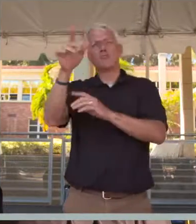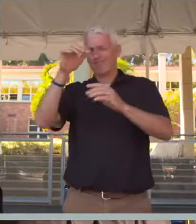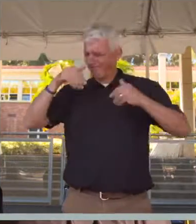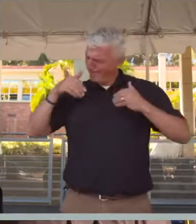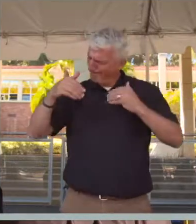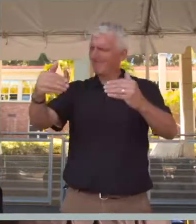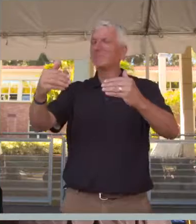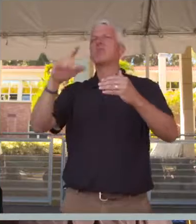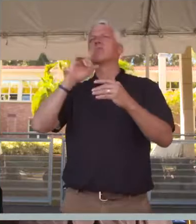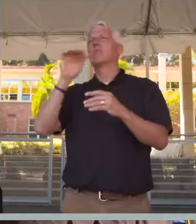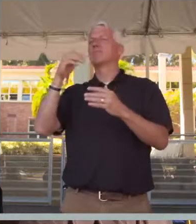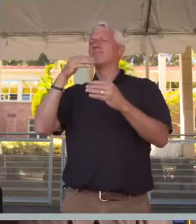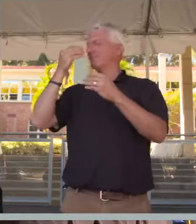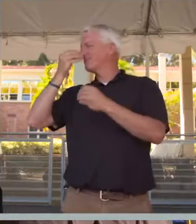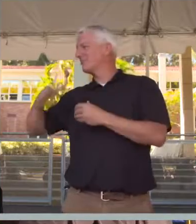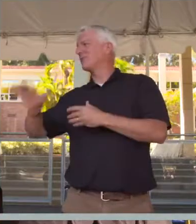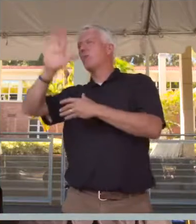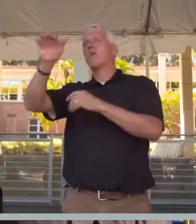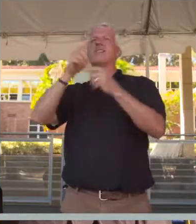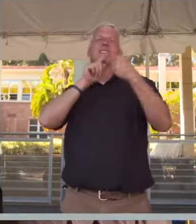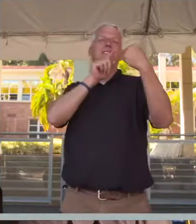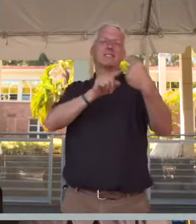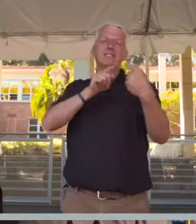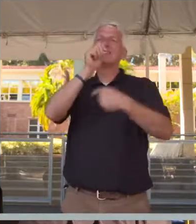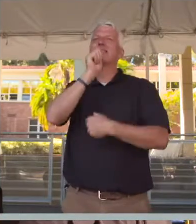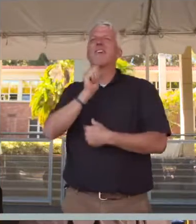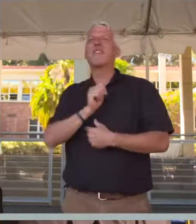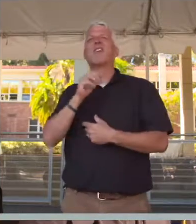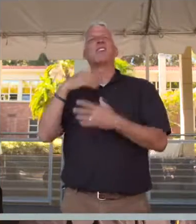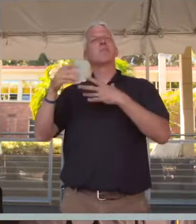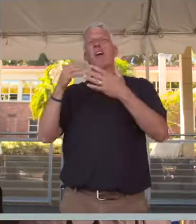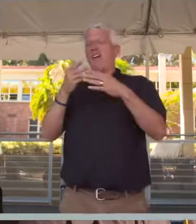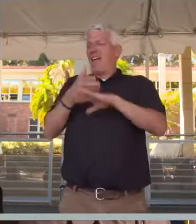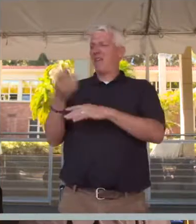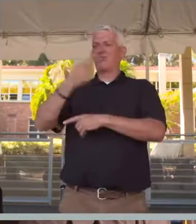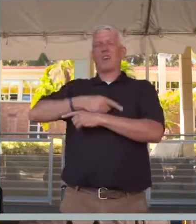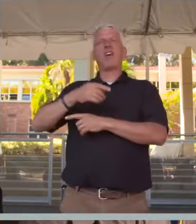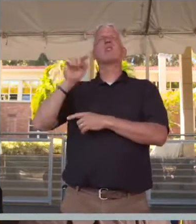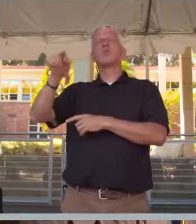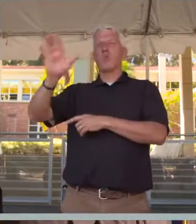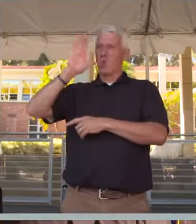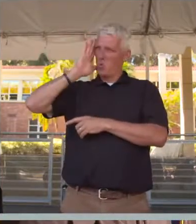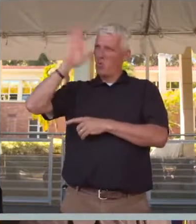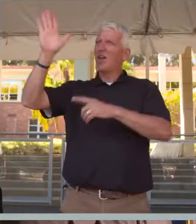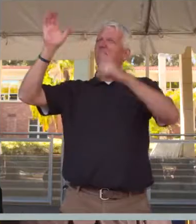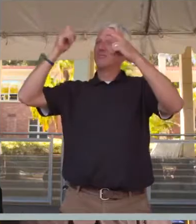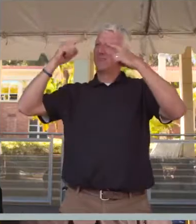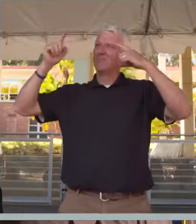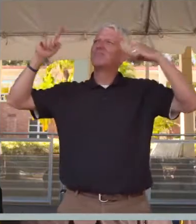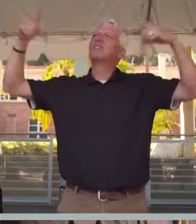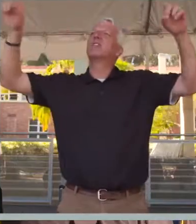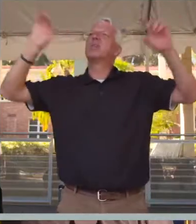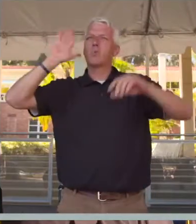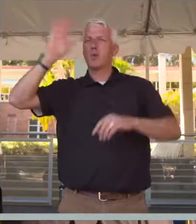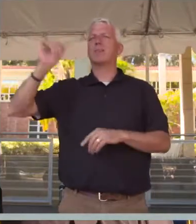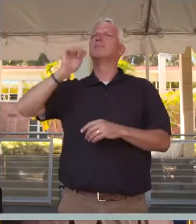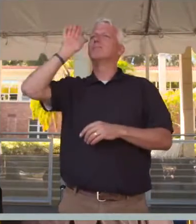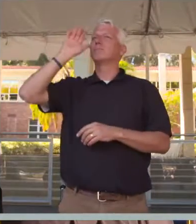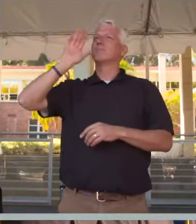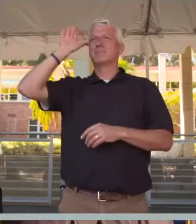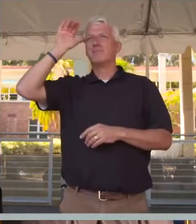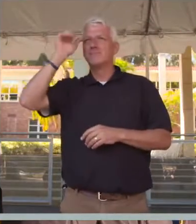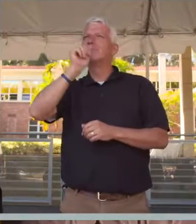victory over your suffering. For this reason, no matter what you do after today, you will persevere, and you will perform to